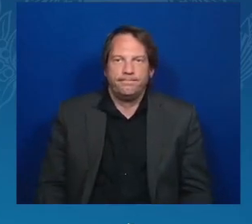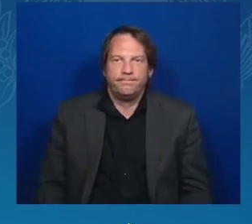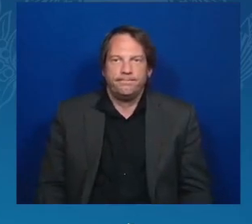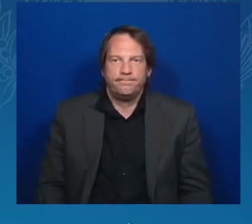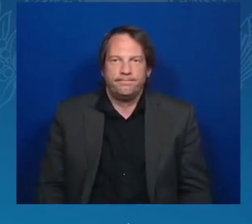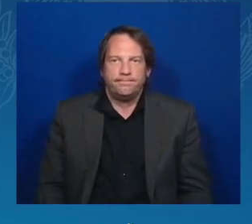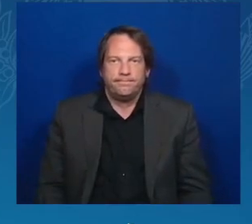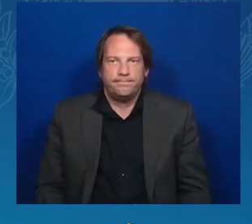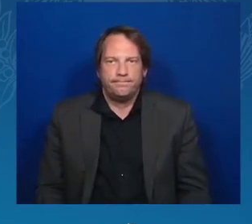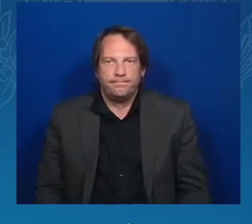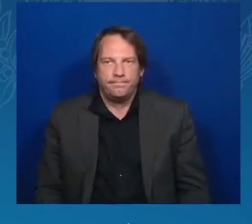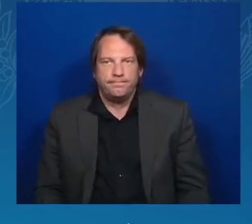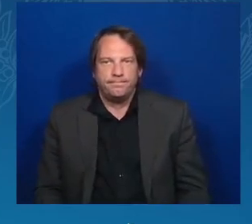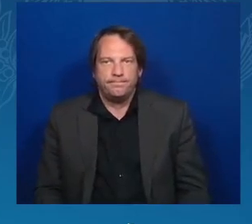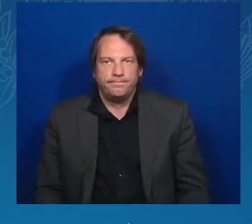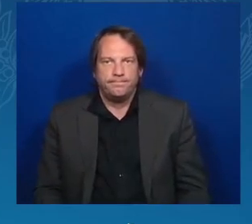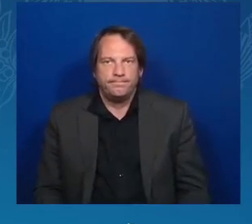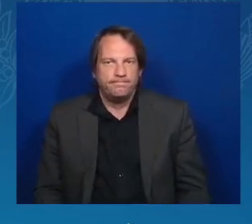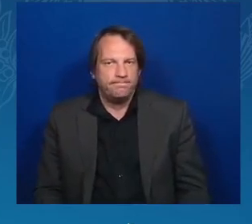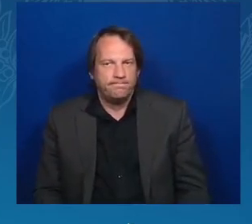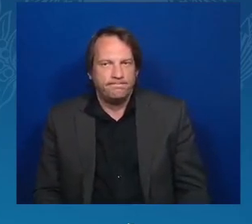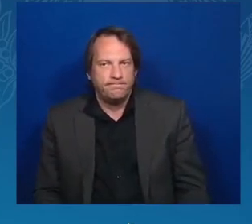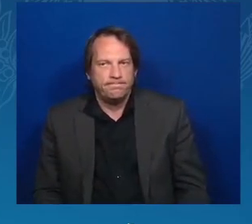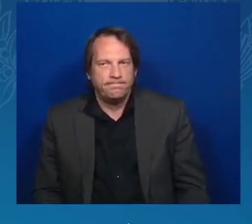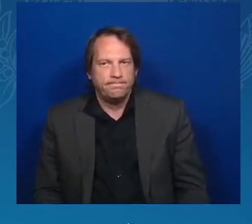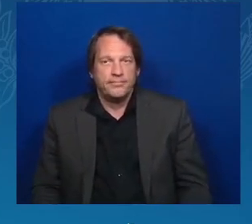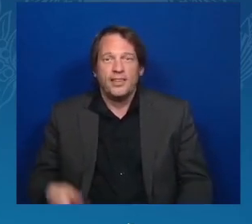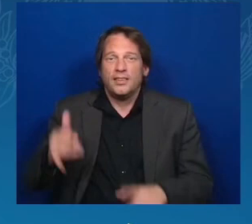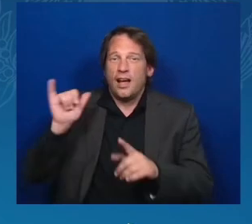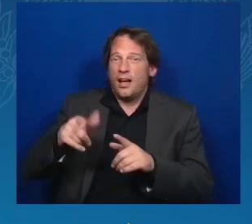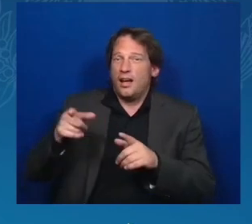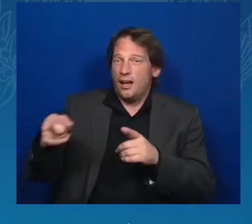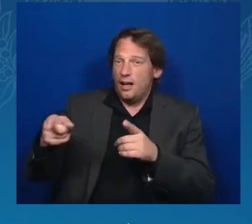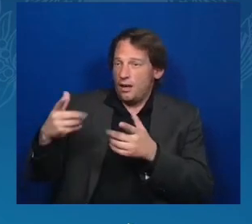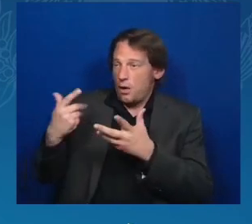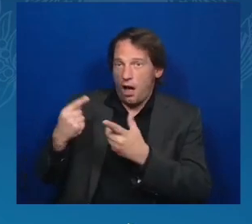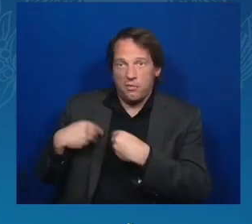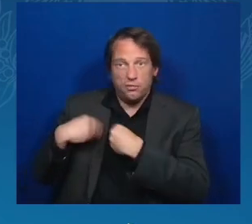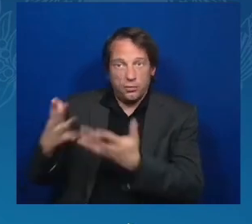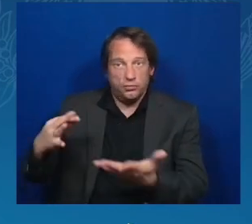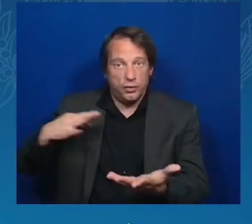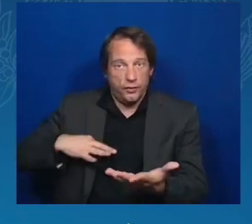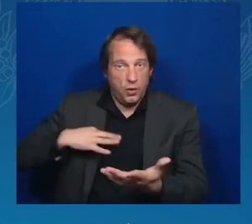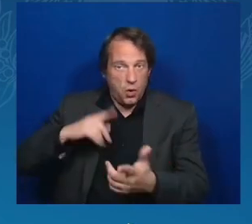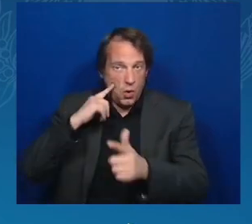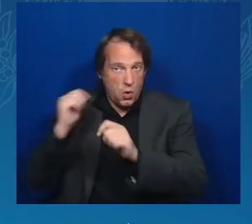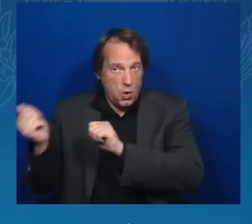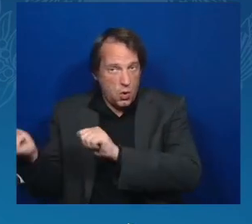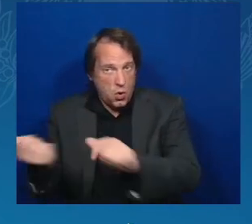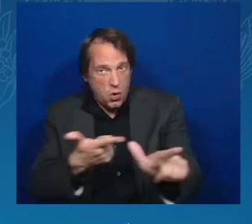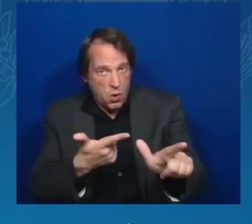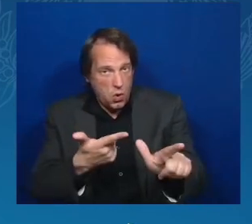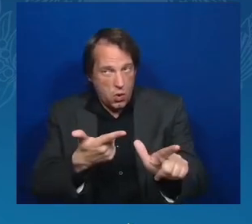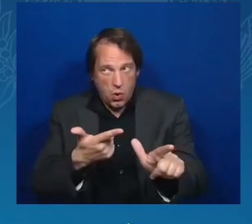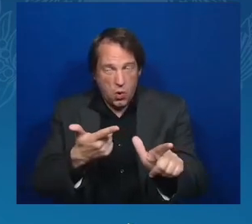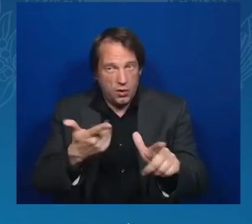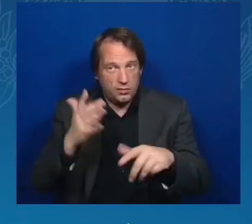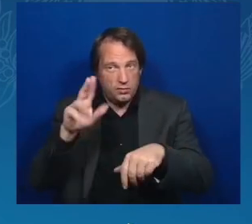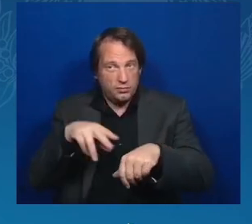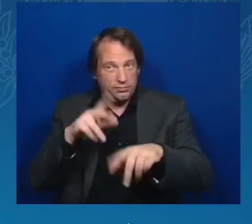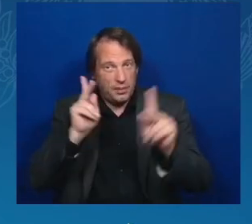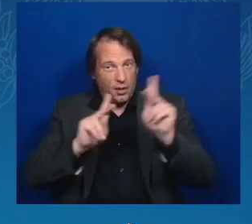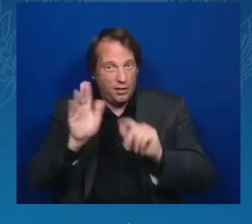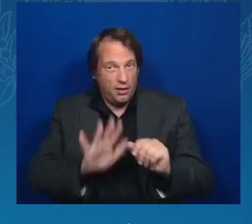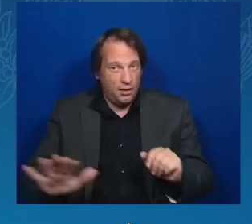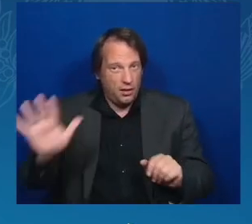benefits for all of us, not just in Philadelphia, but the nation. So I share with you, as a person who's been